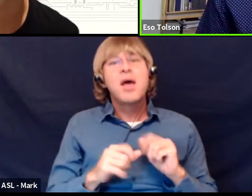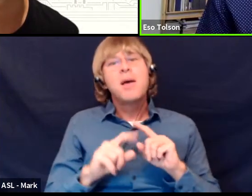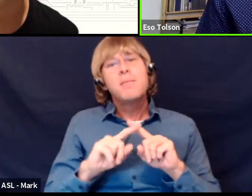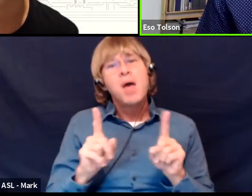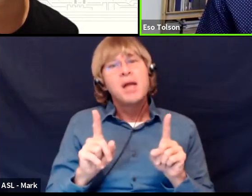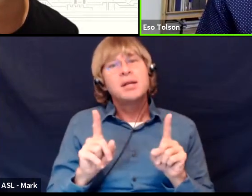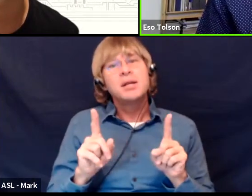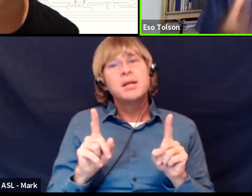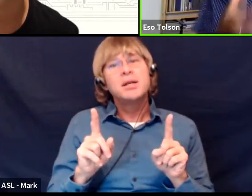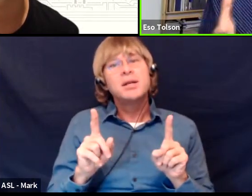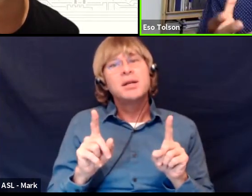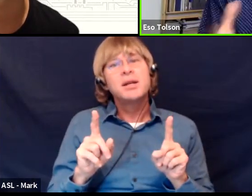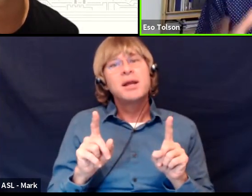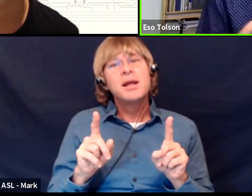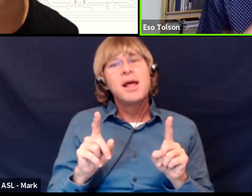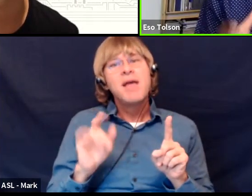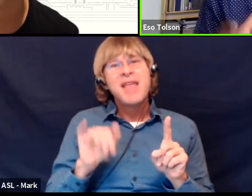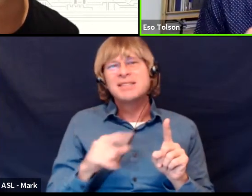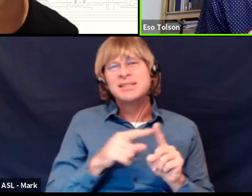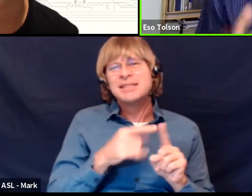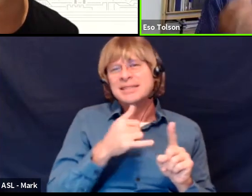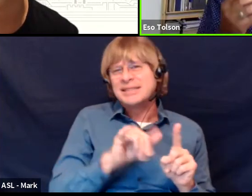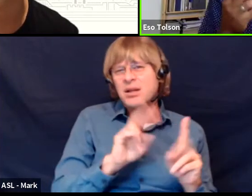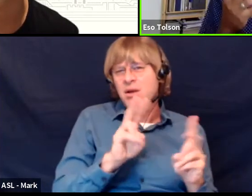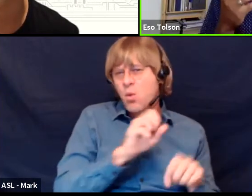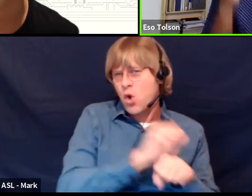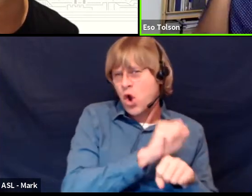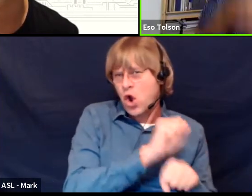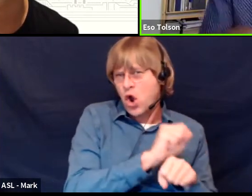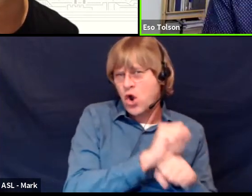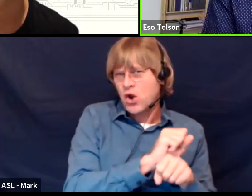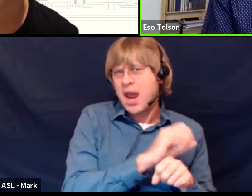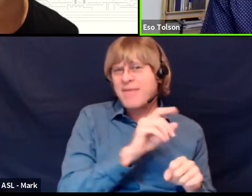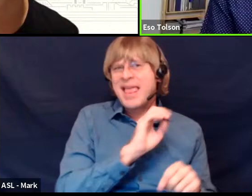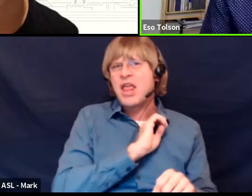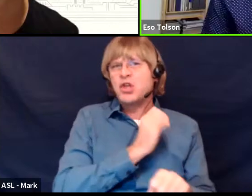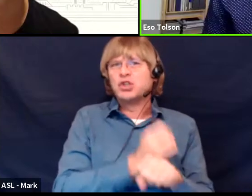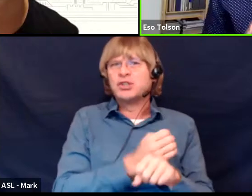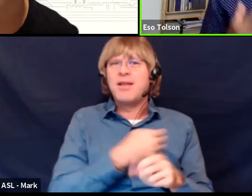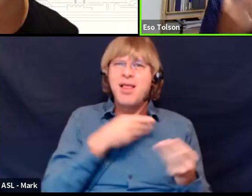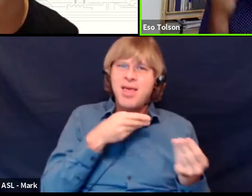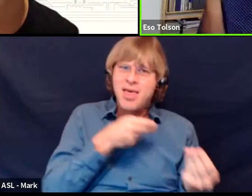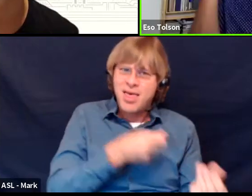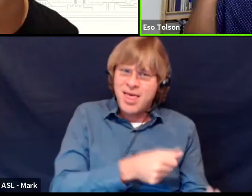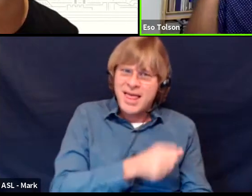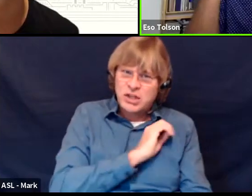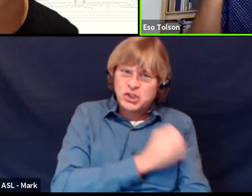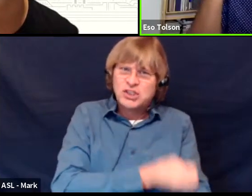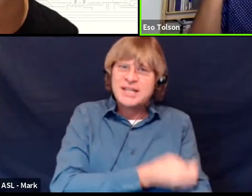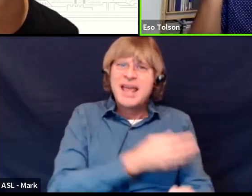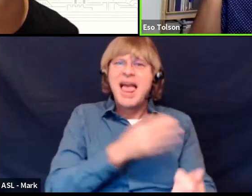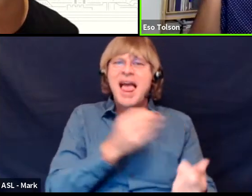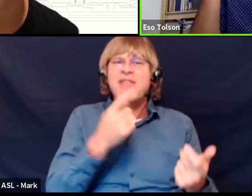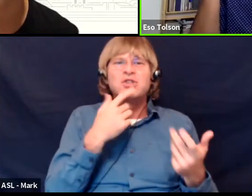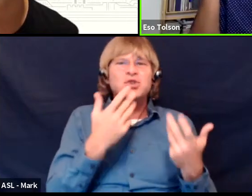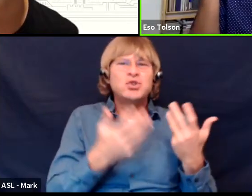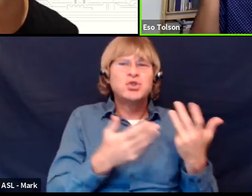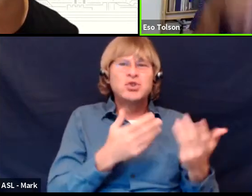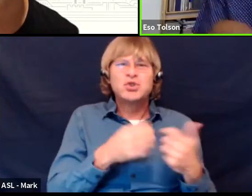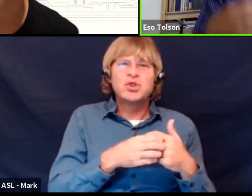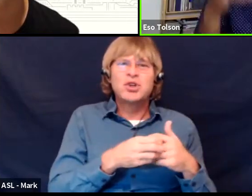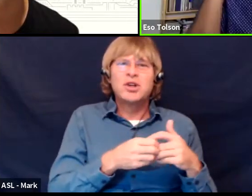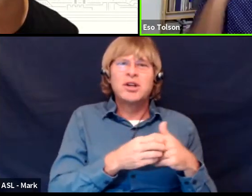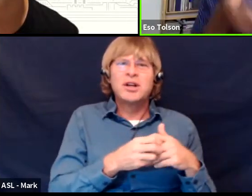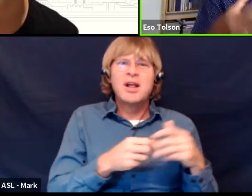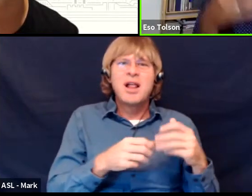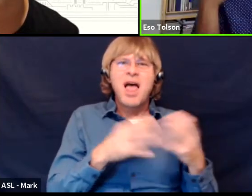but that's also still work. And there's energy that goes into that. And there's, a lot